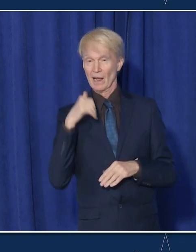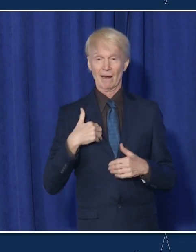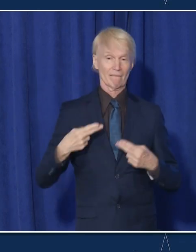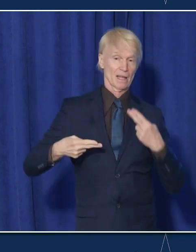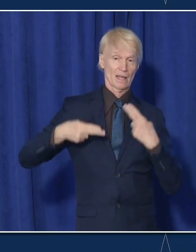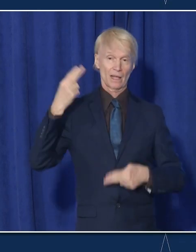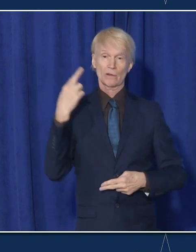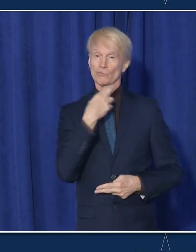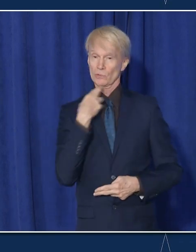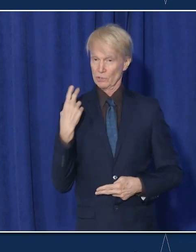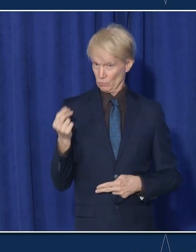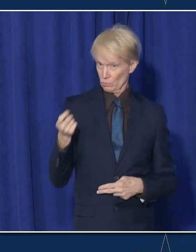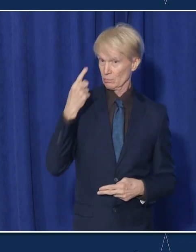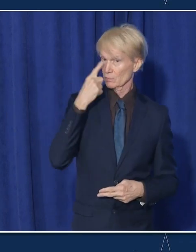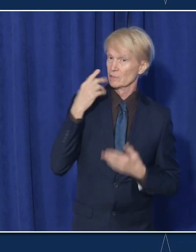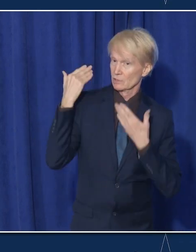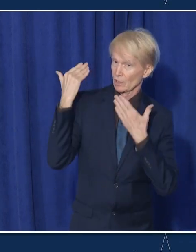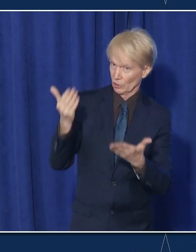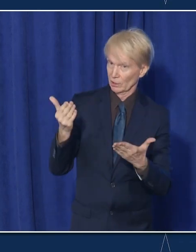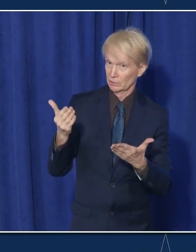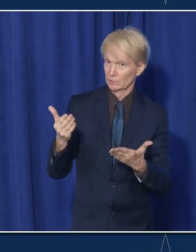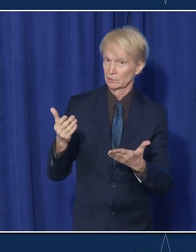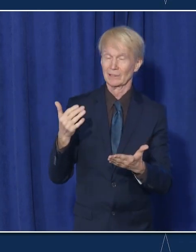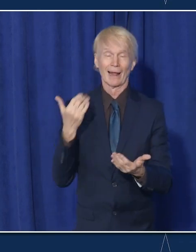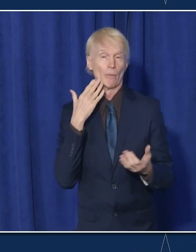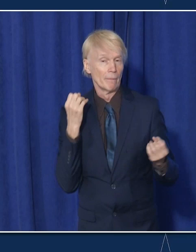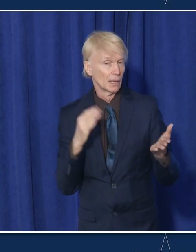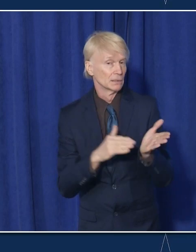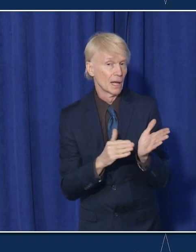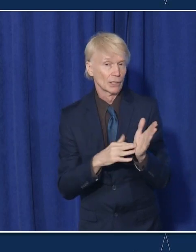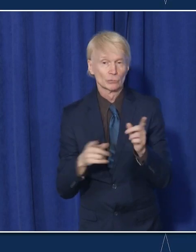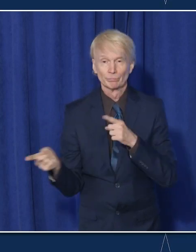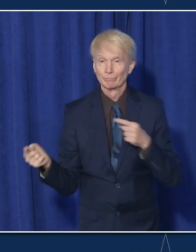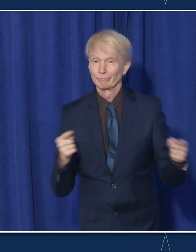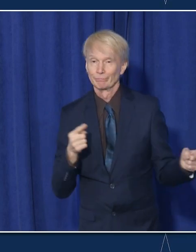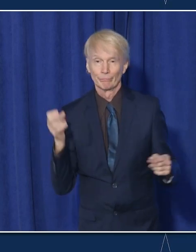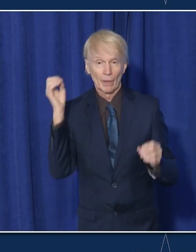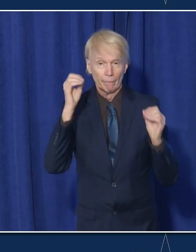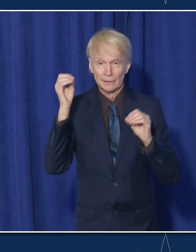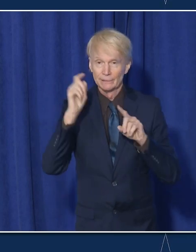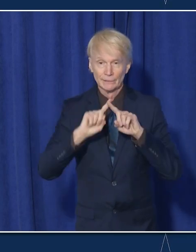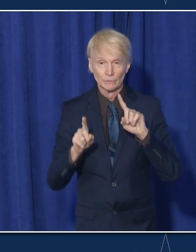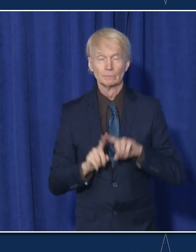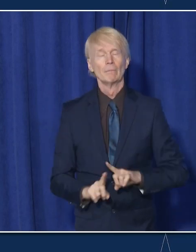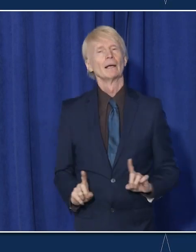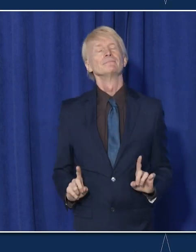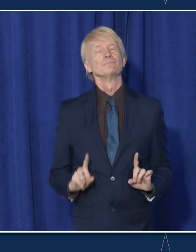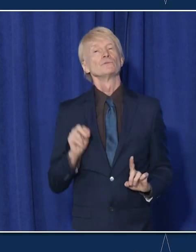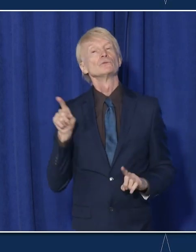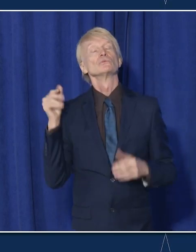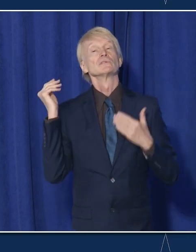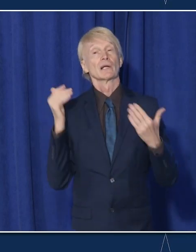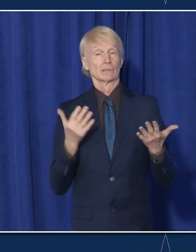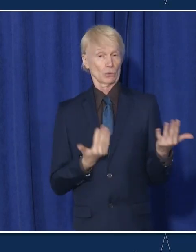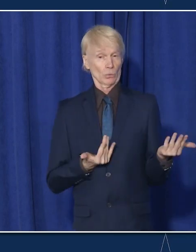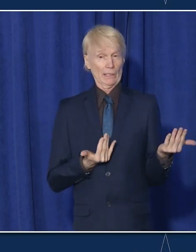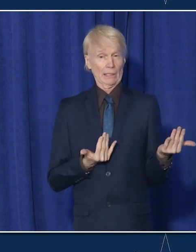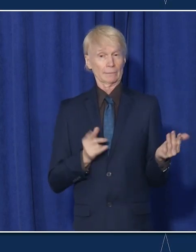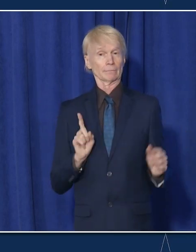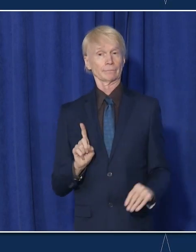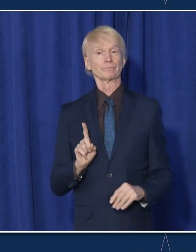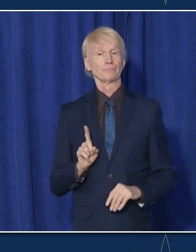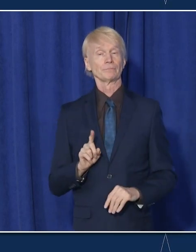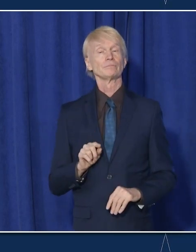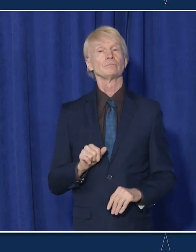risk, do you suggest just, and I know it's up for debate, many doctors have different opinions on this, do you suggest maybe just waiting for